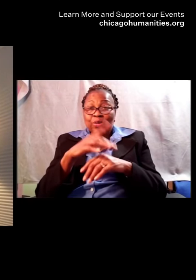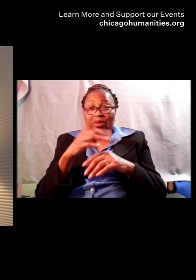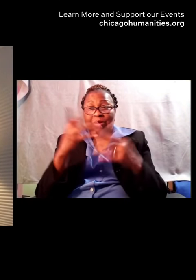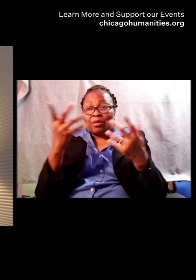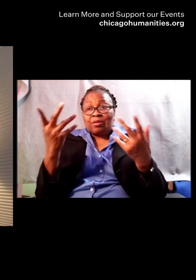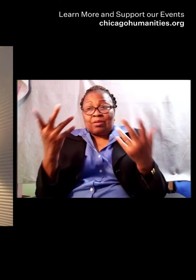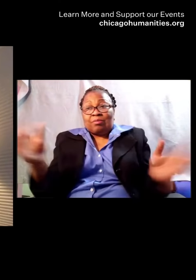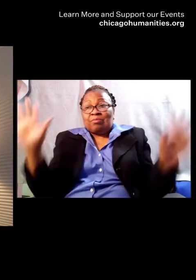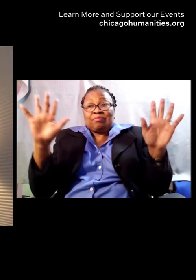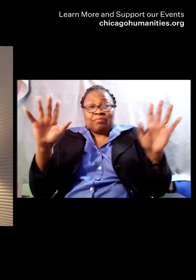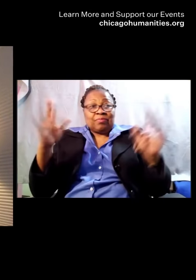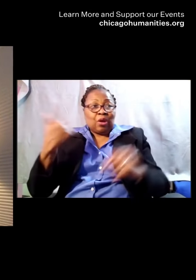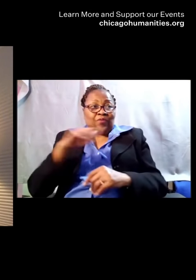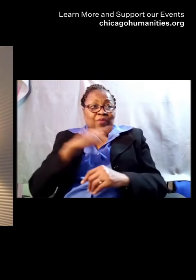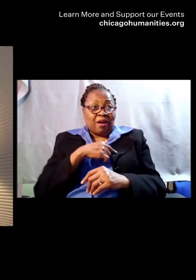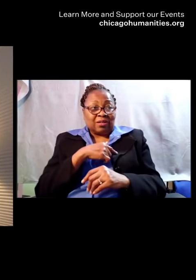anymore.